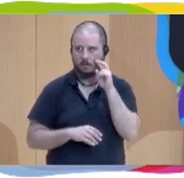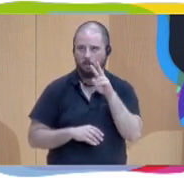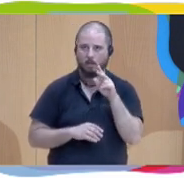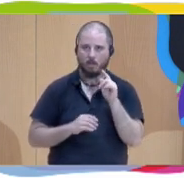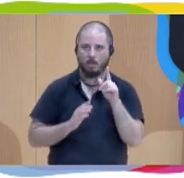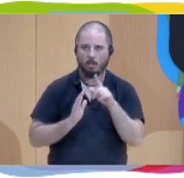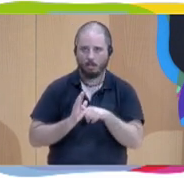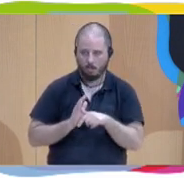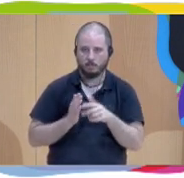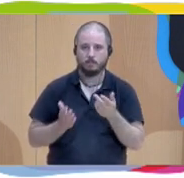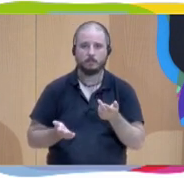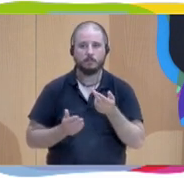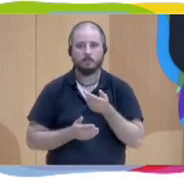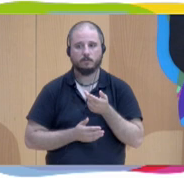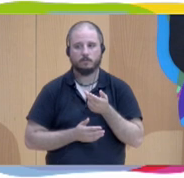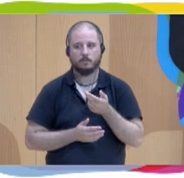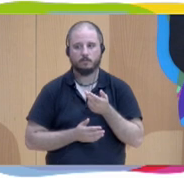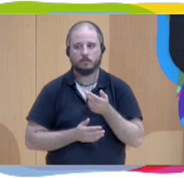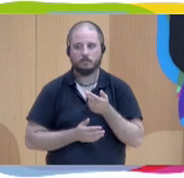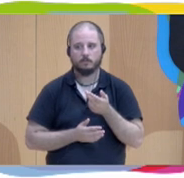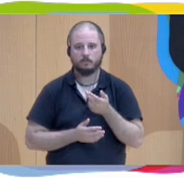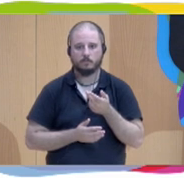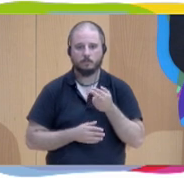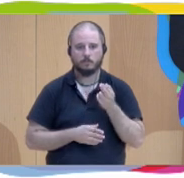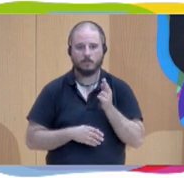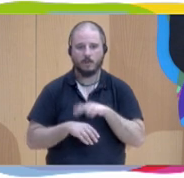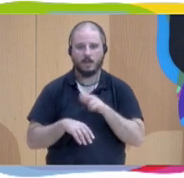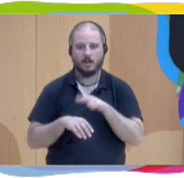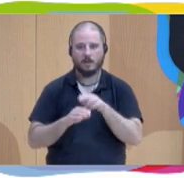So that was the surprise I was going to tell you today.